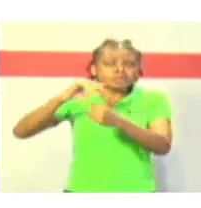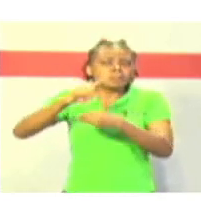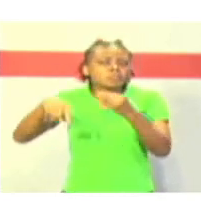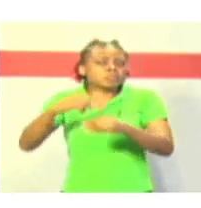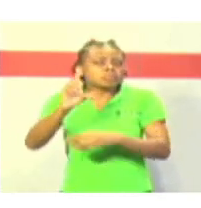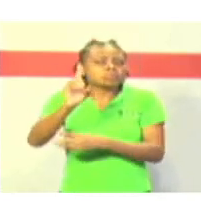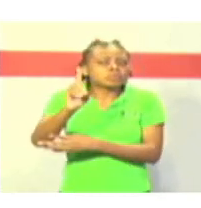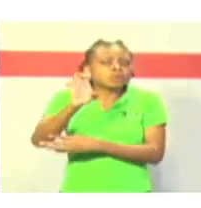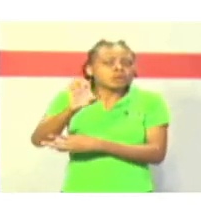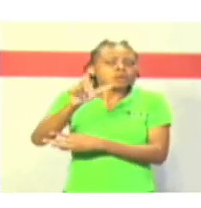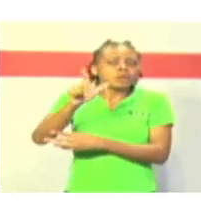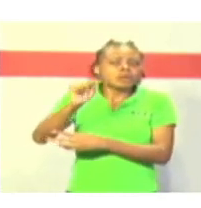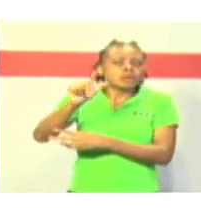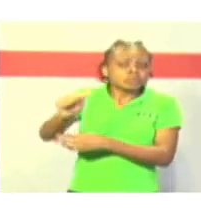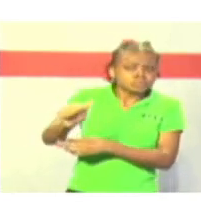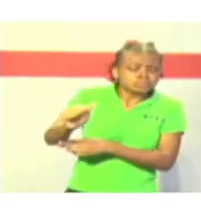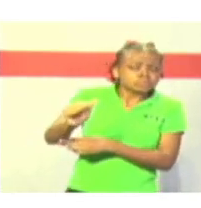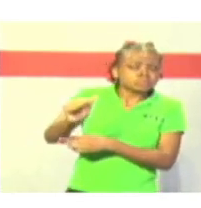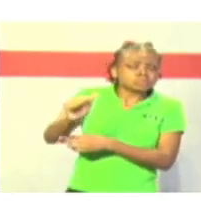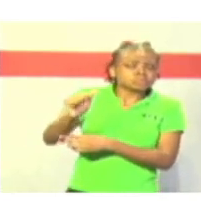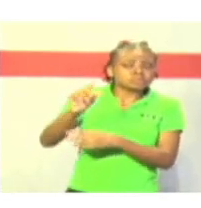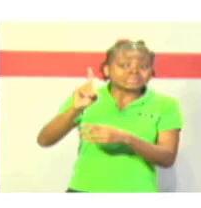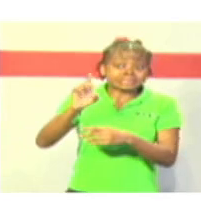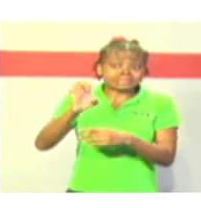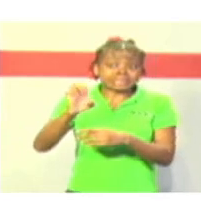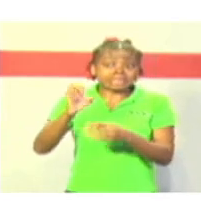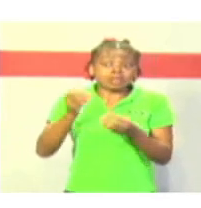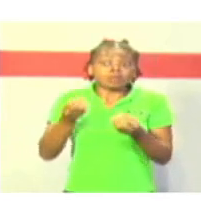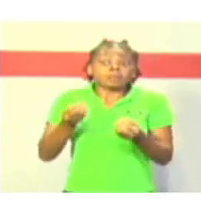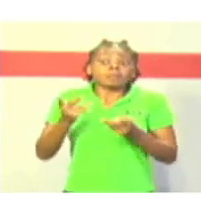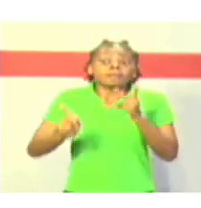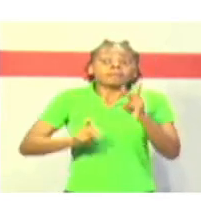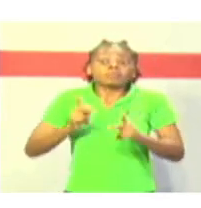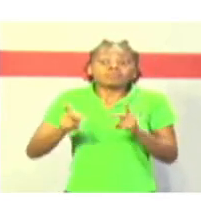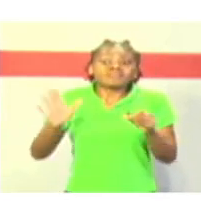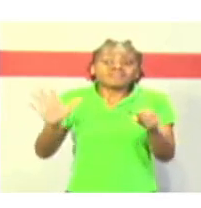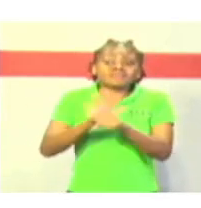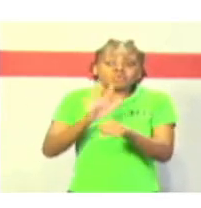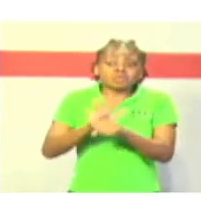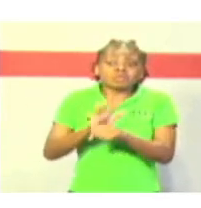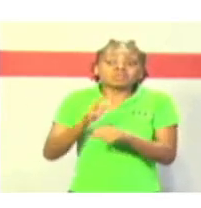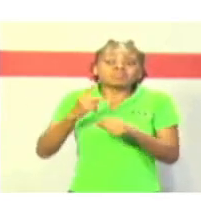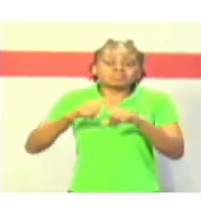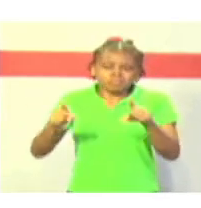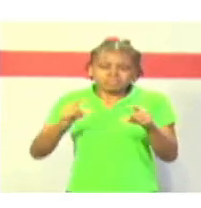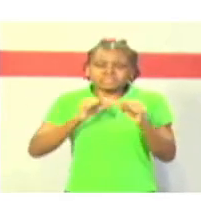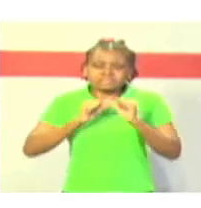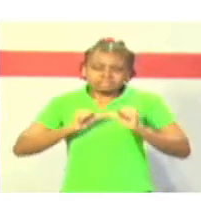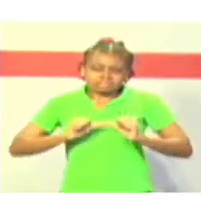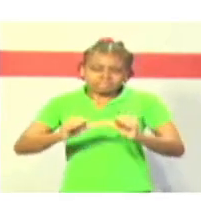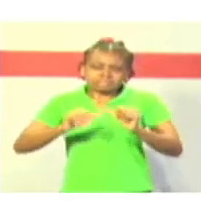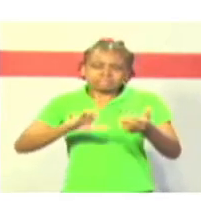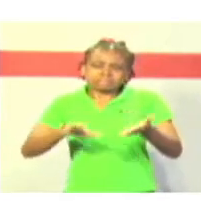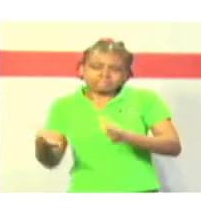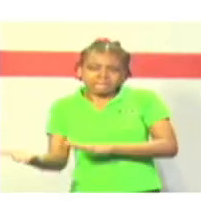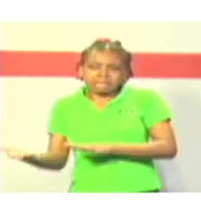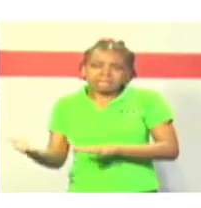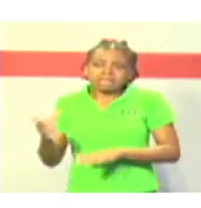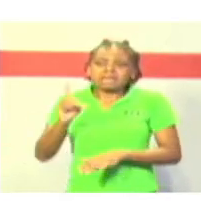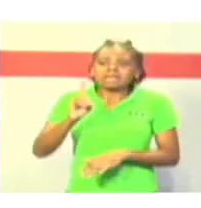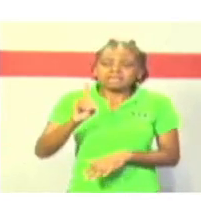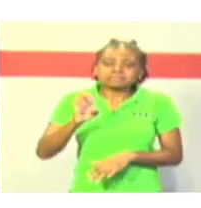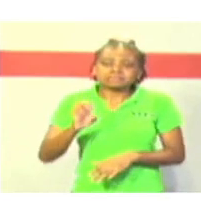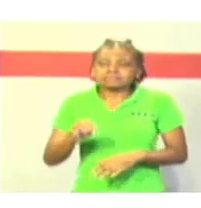weekend where you had a family. You had two fully vaccinated persons, one